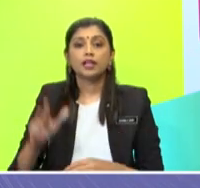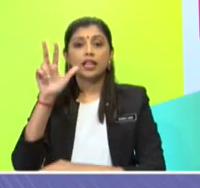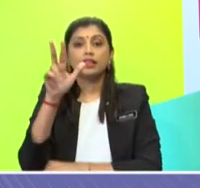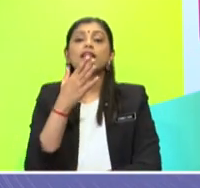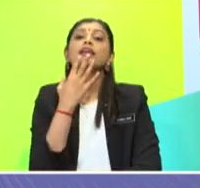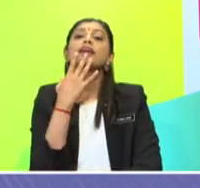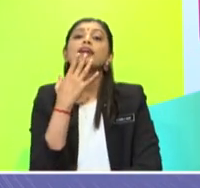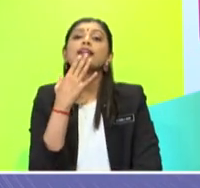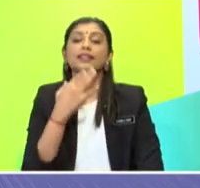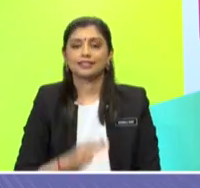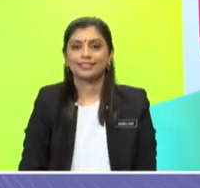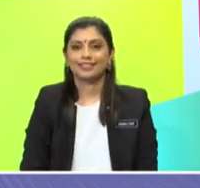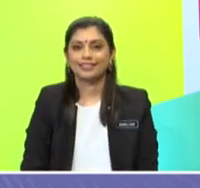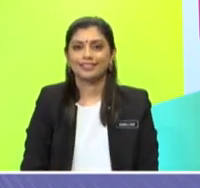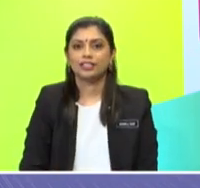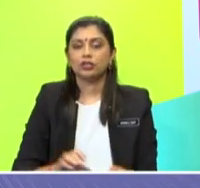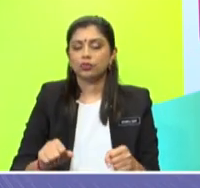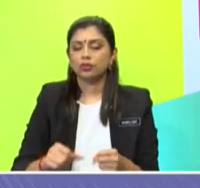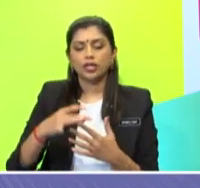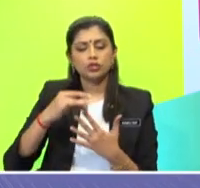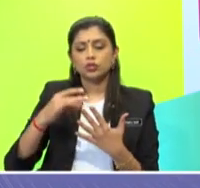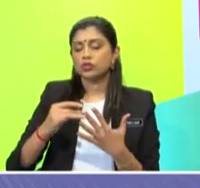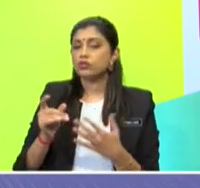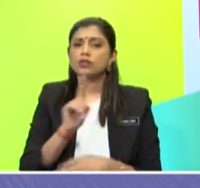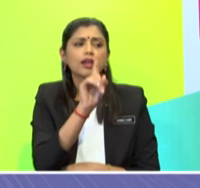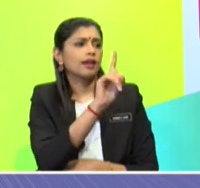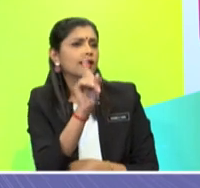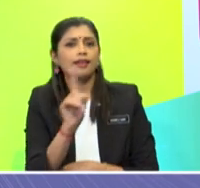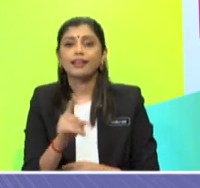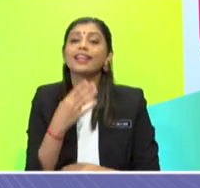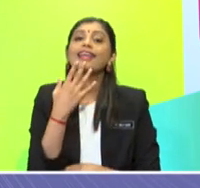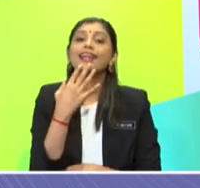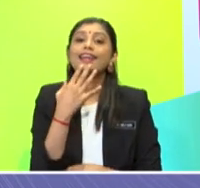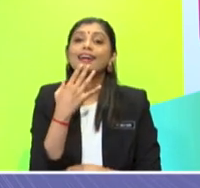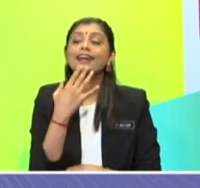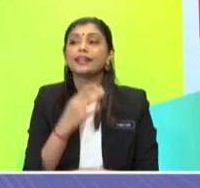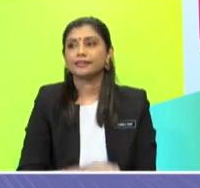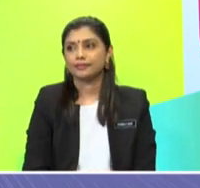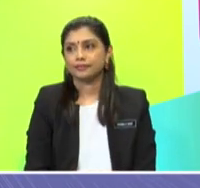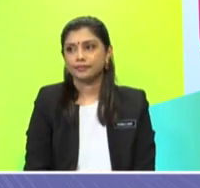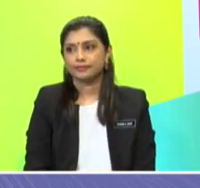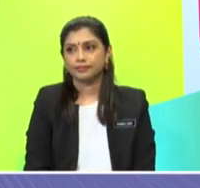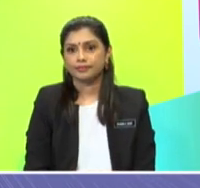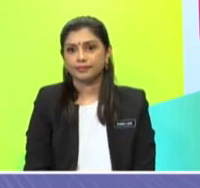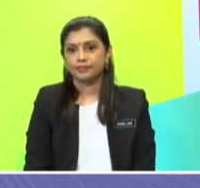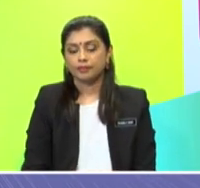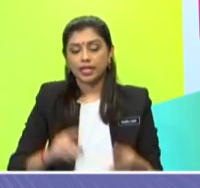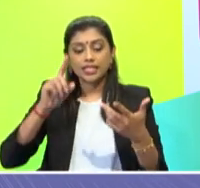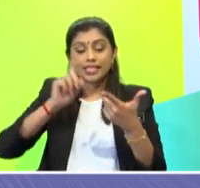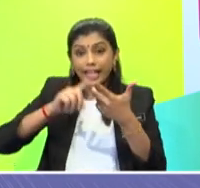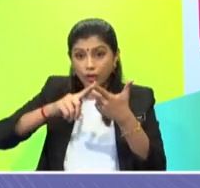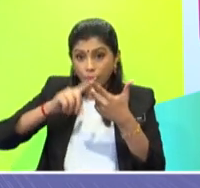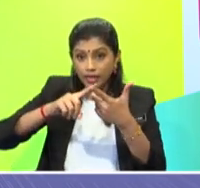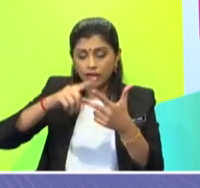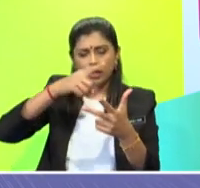right? So you can choose any colors, but for the second color should be always green. So look at